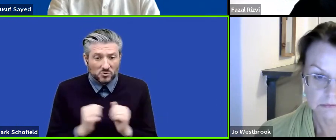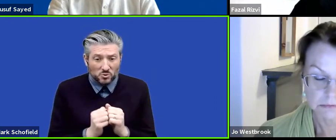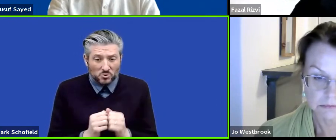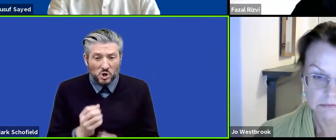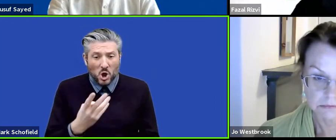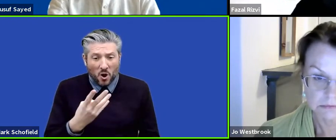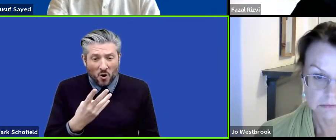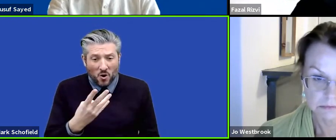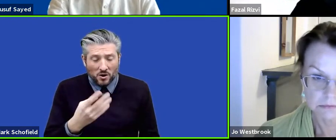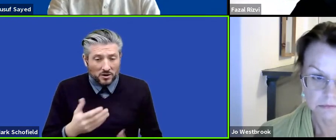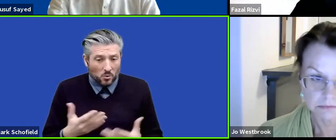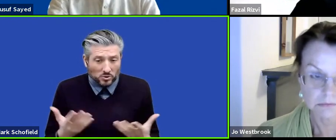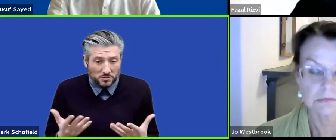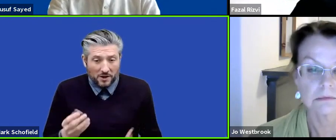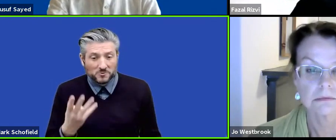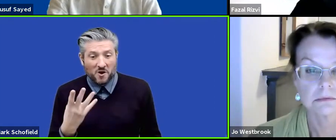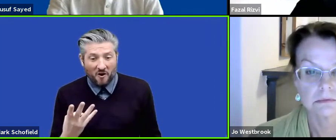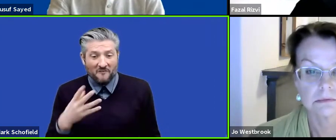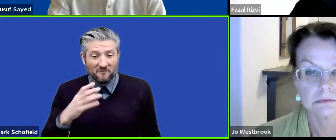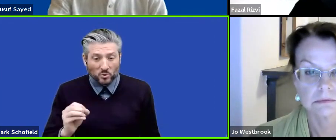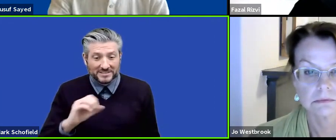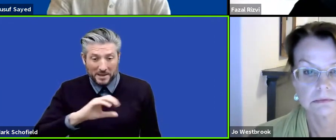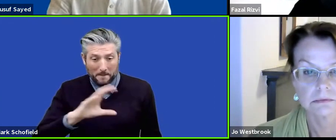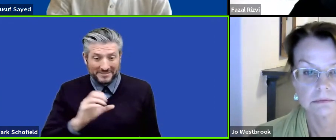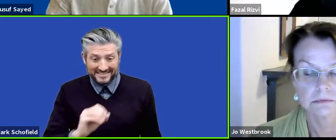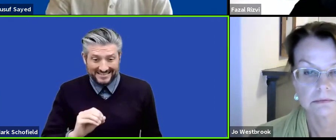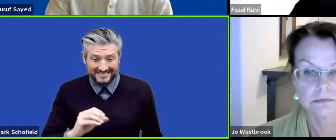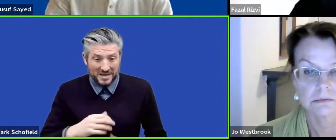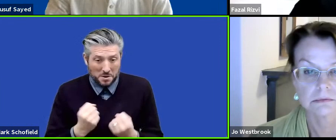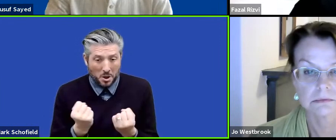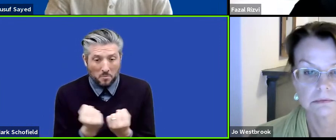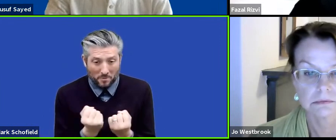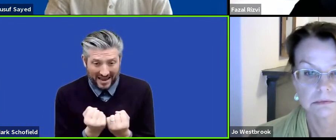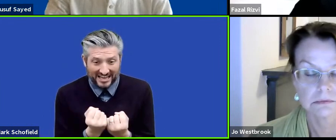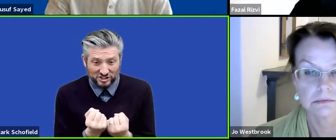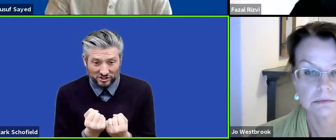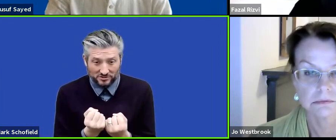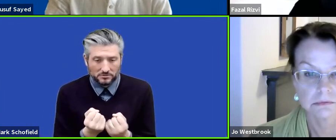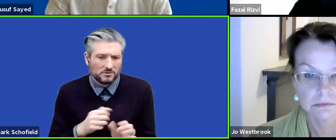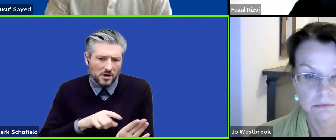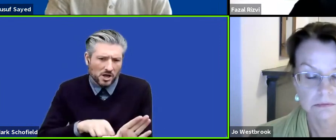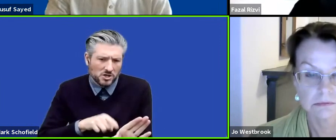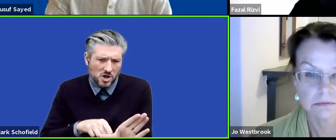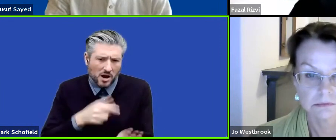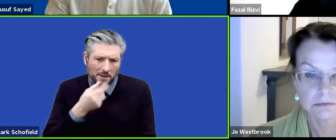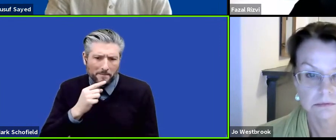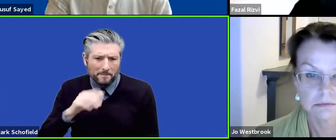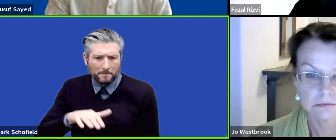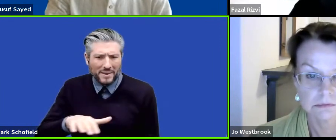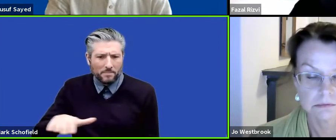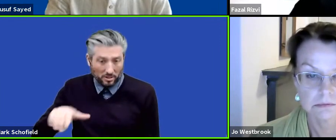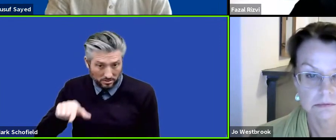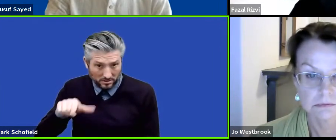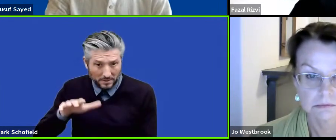young, if you like, because those are the people that are important. The contents-related